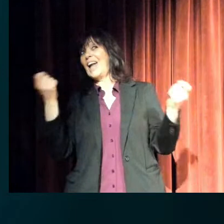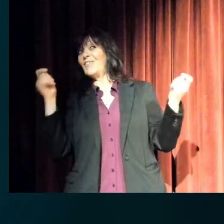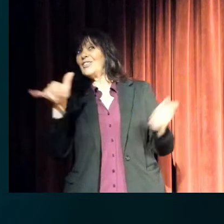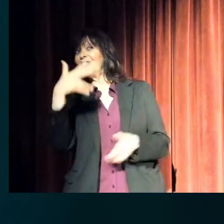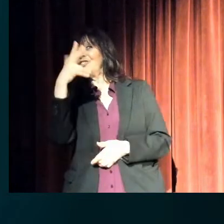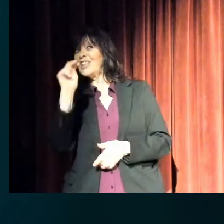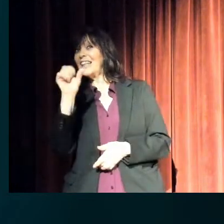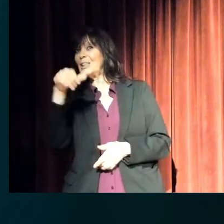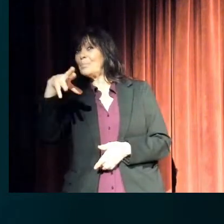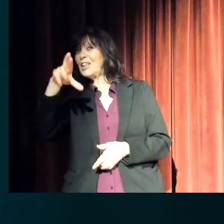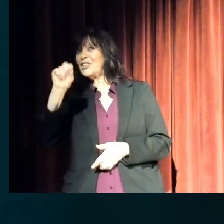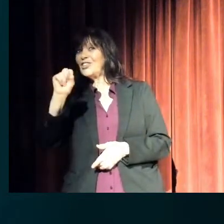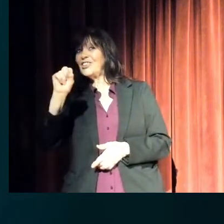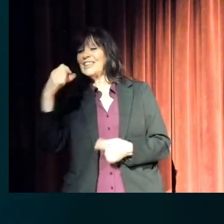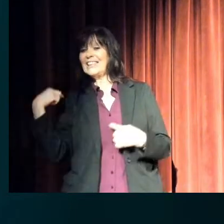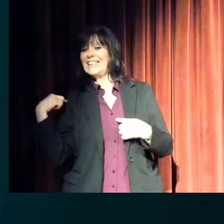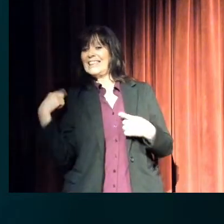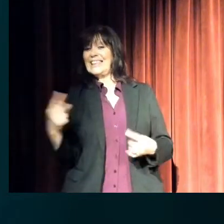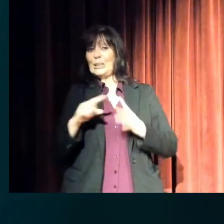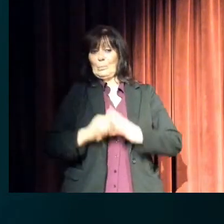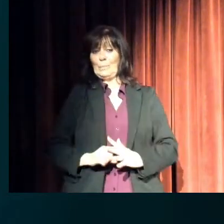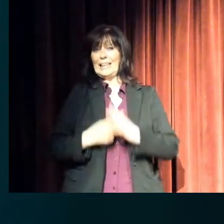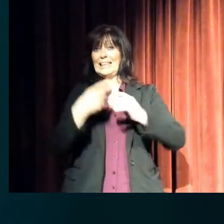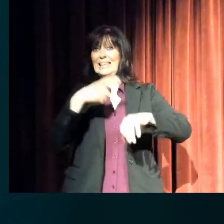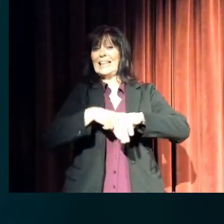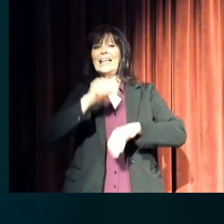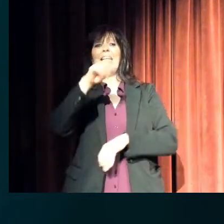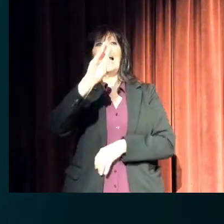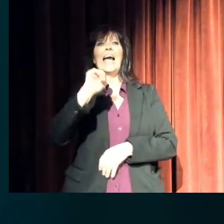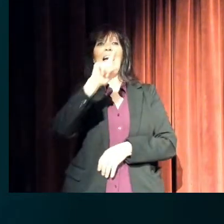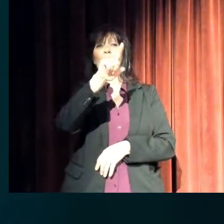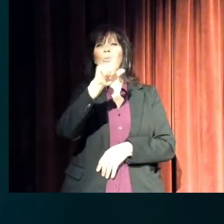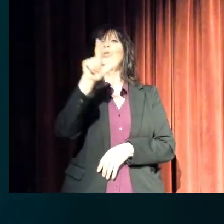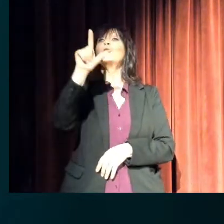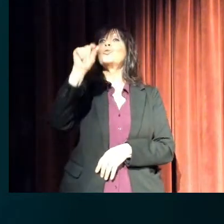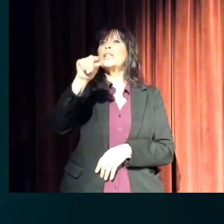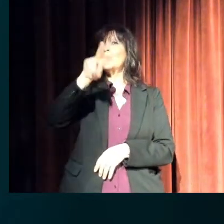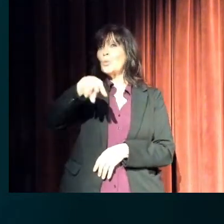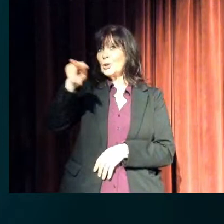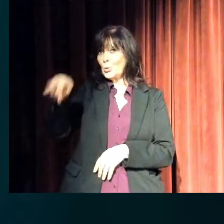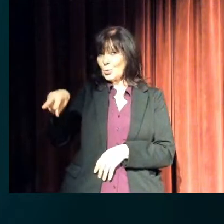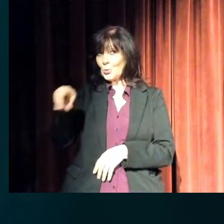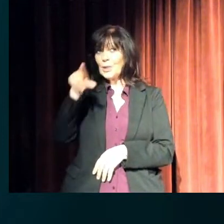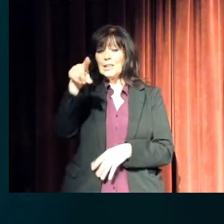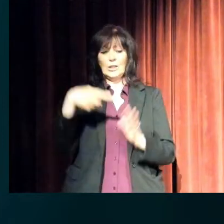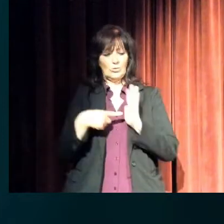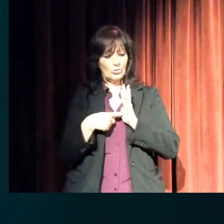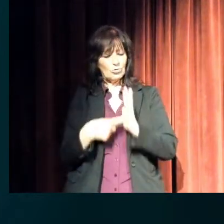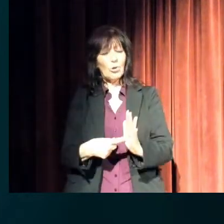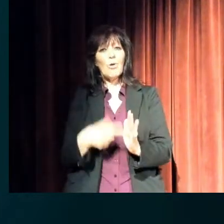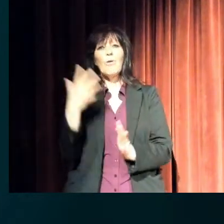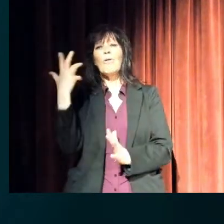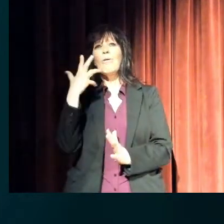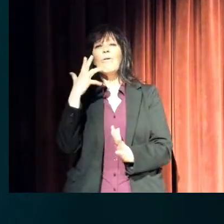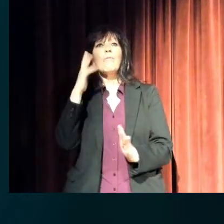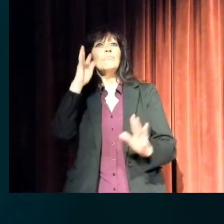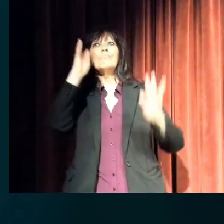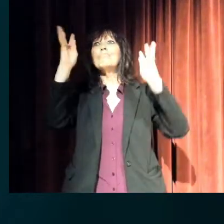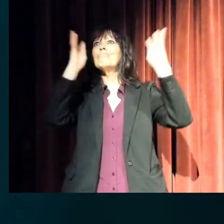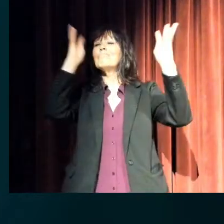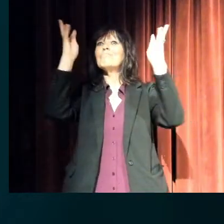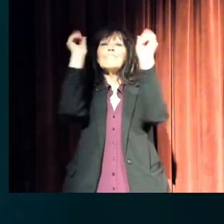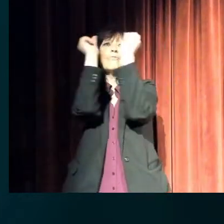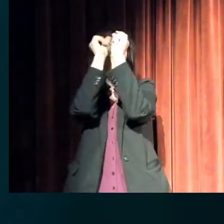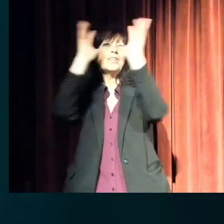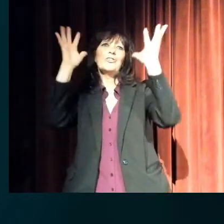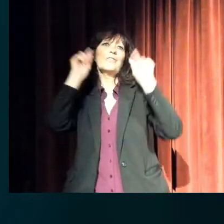John Spears. Since beginning his tenure in April 2022, John has shown great innovation and